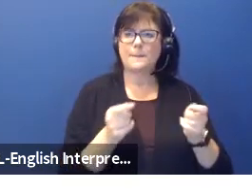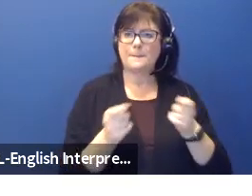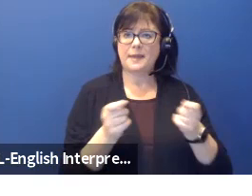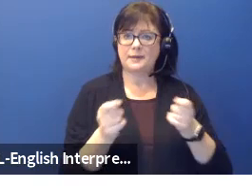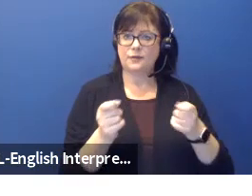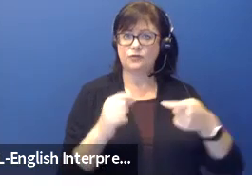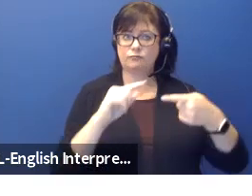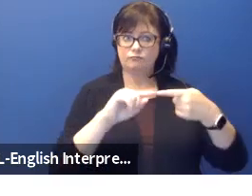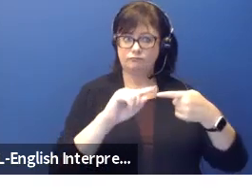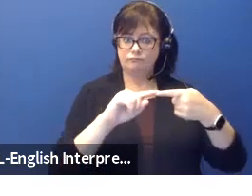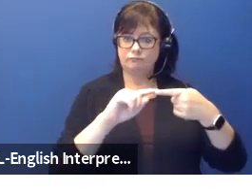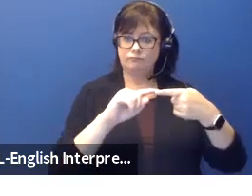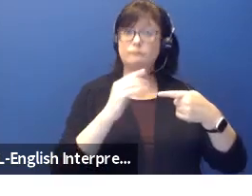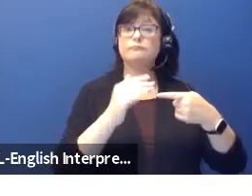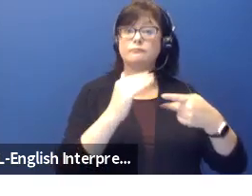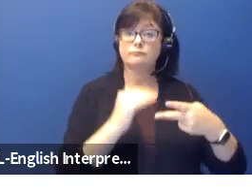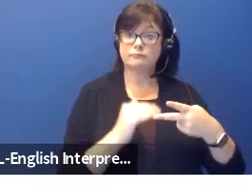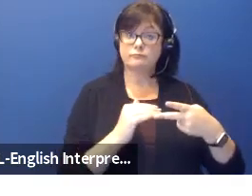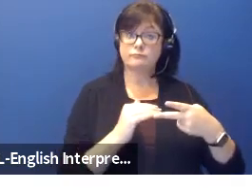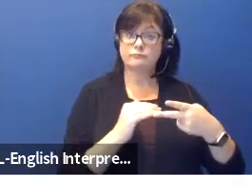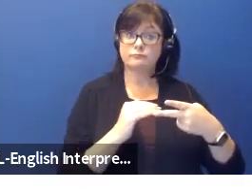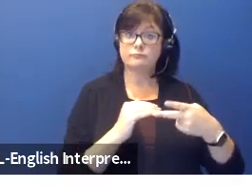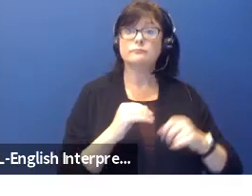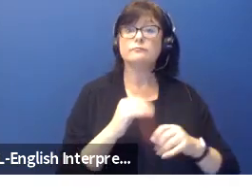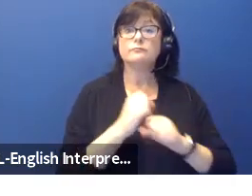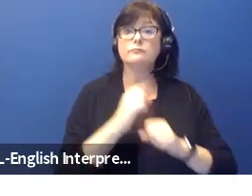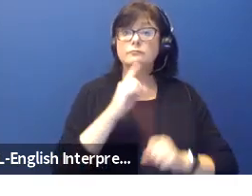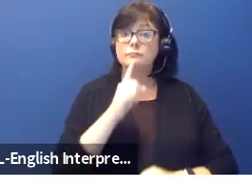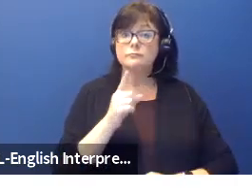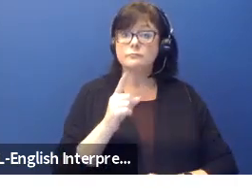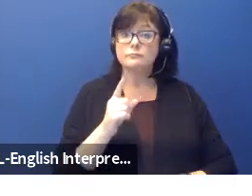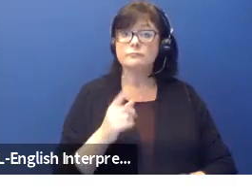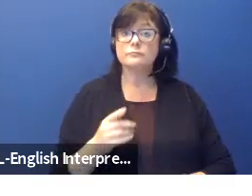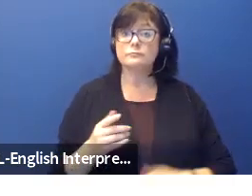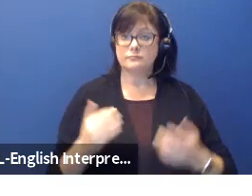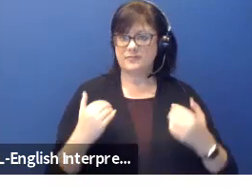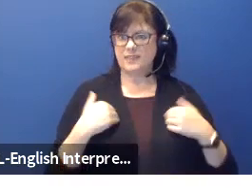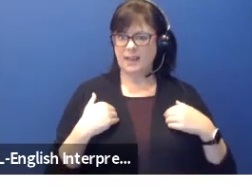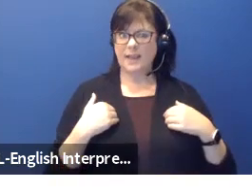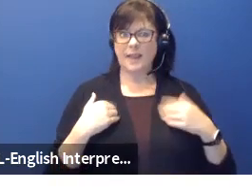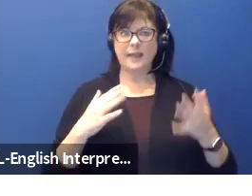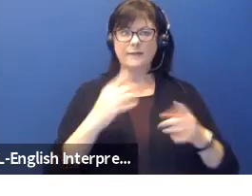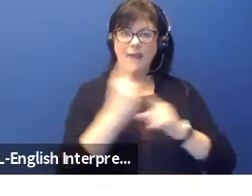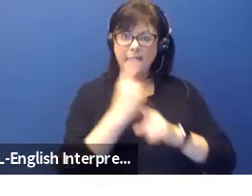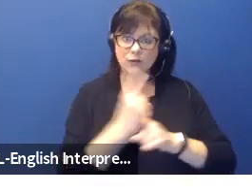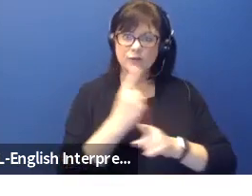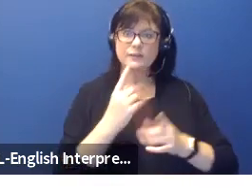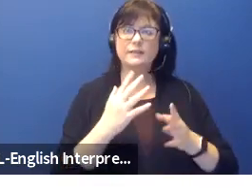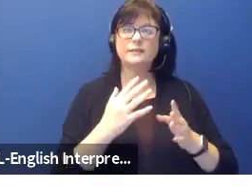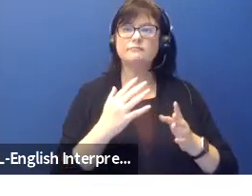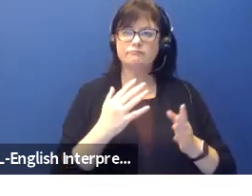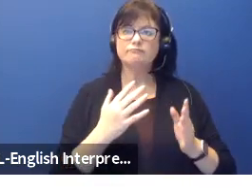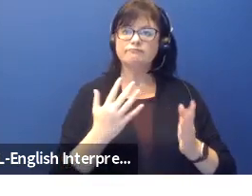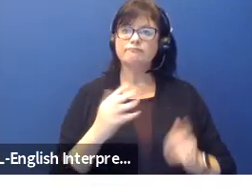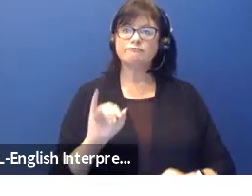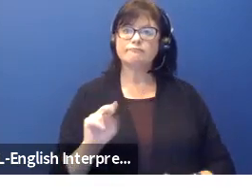Some little bit of a discussion of how to try to ensure we have as much integrity and accuracy as